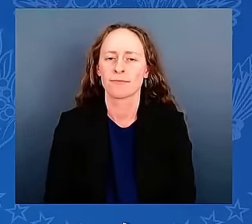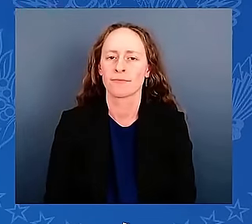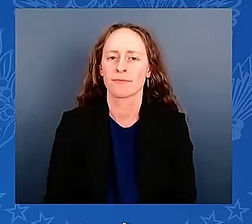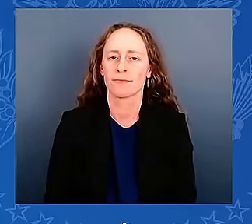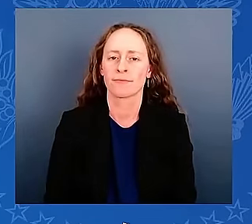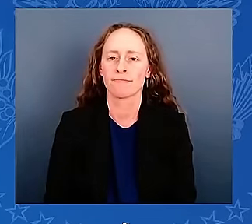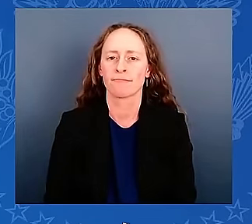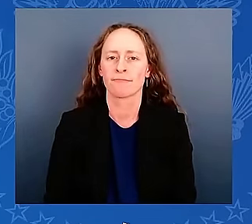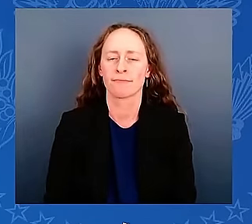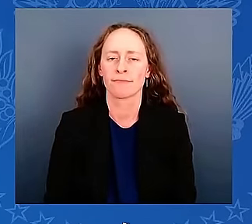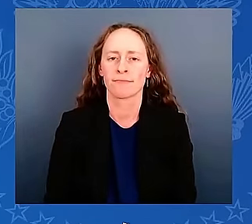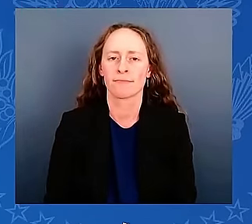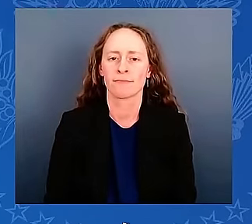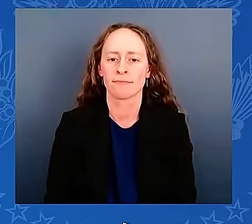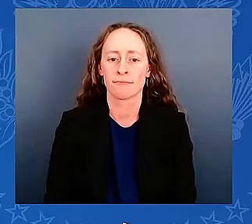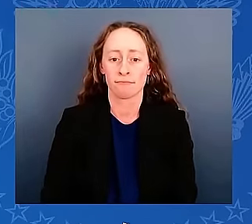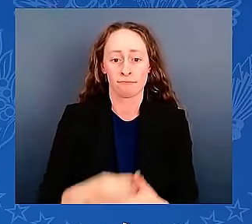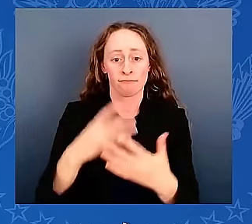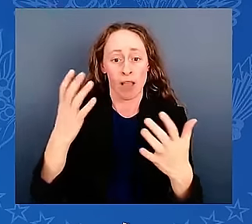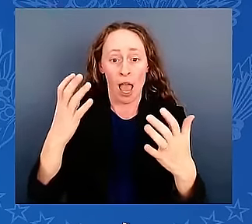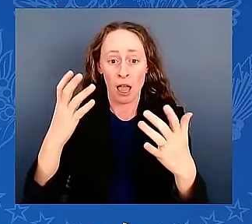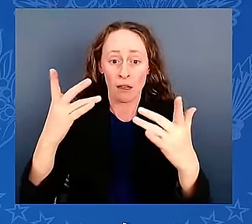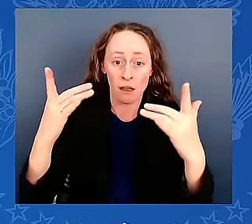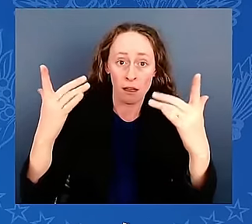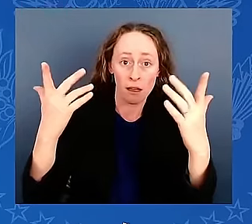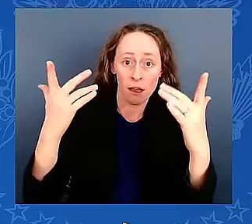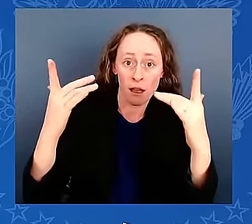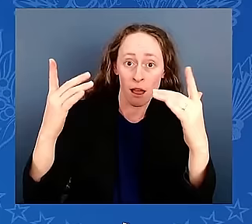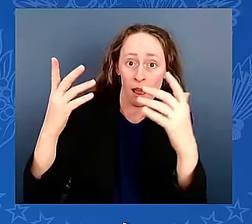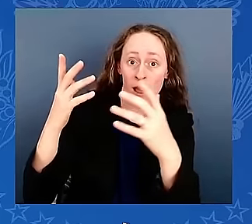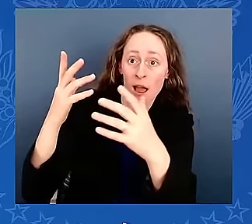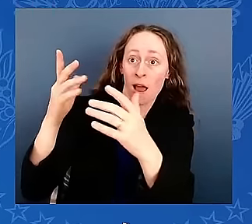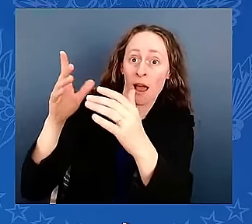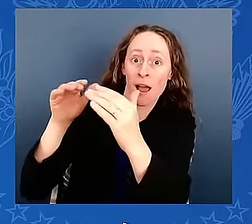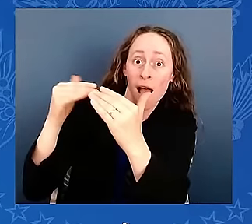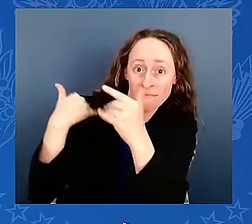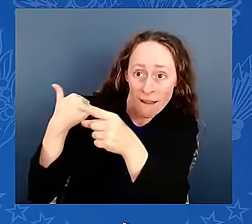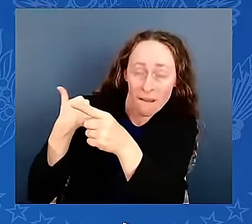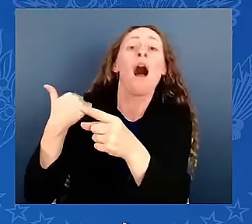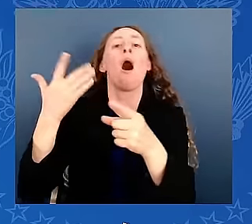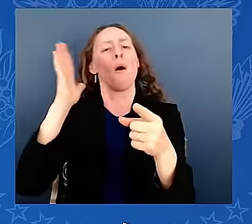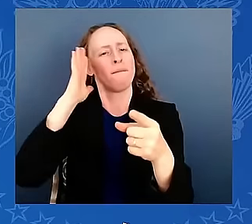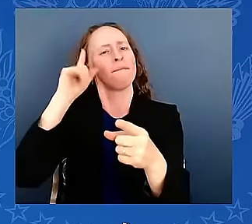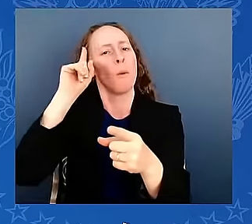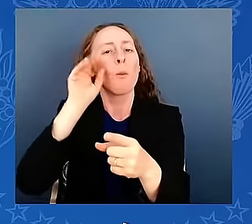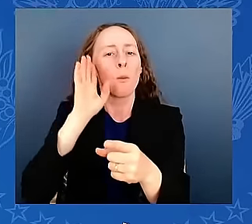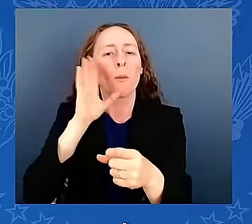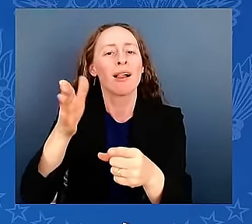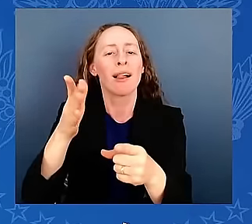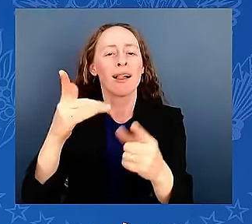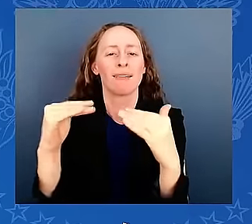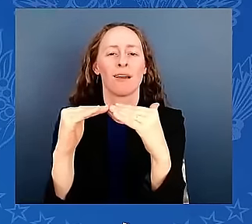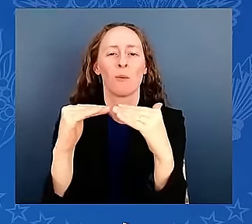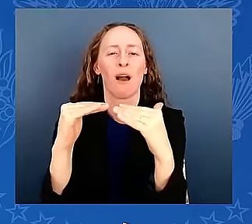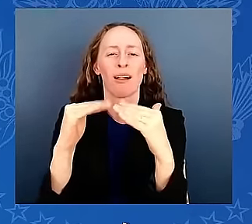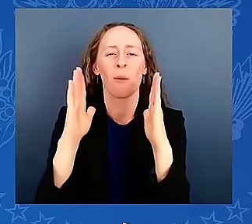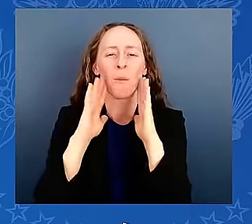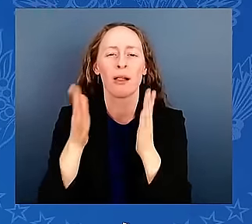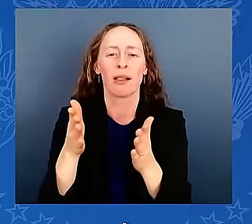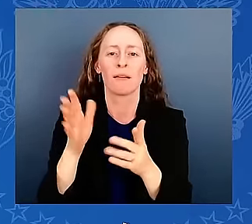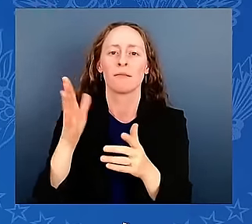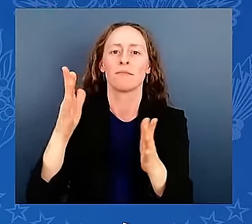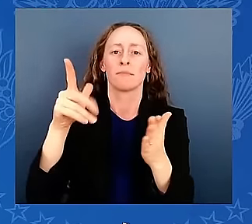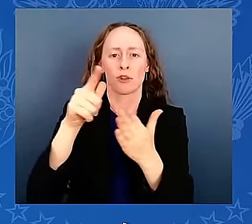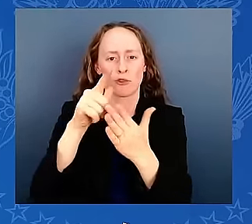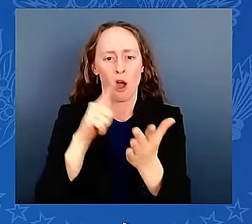we deserve. Equal protection of the law isn't a concept, it's a guarantee that we must keep